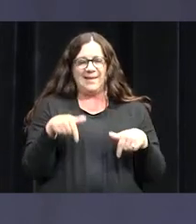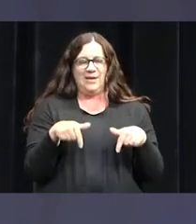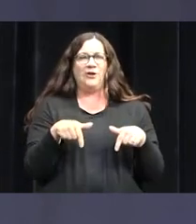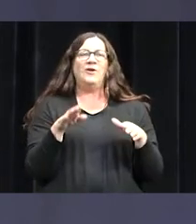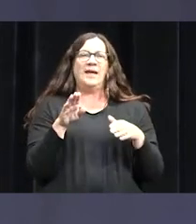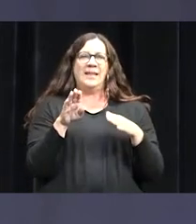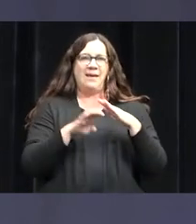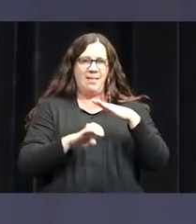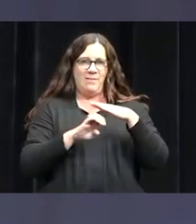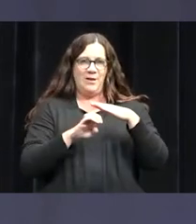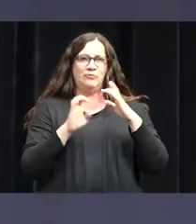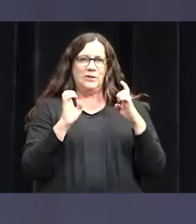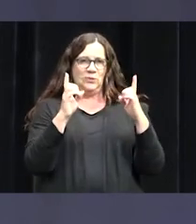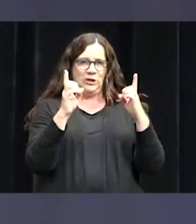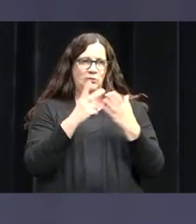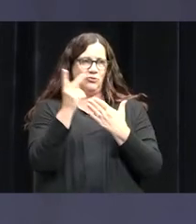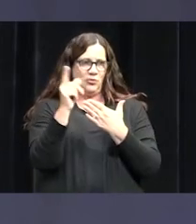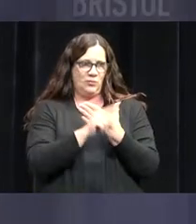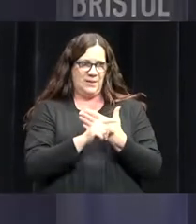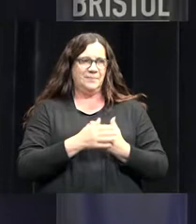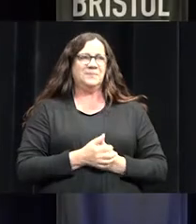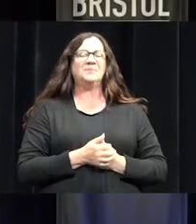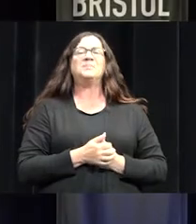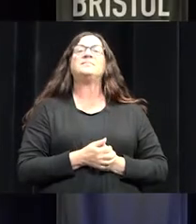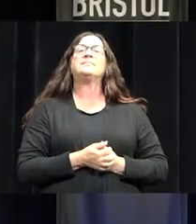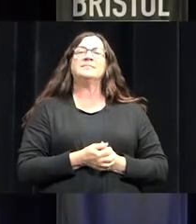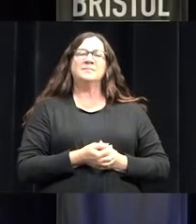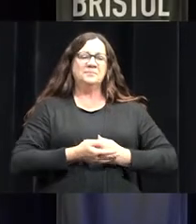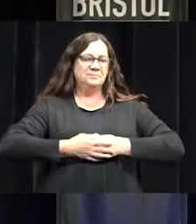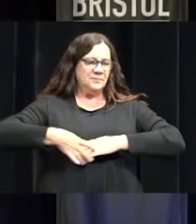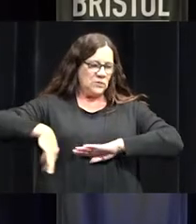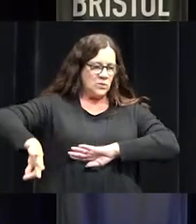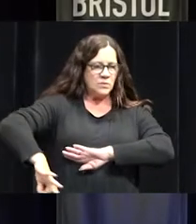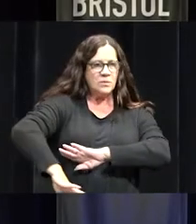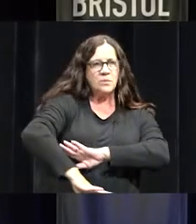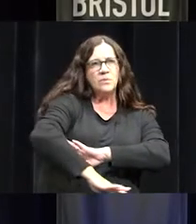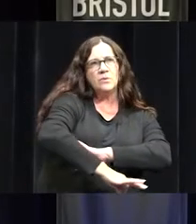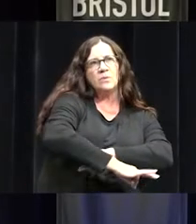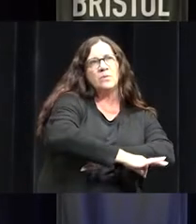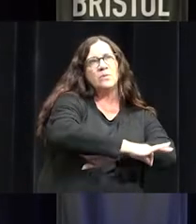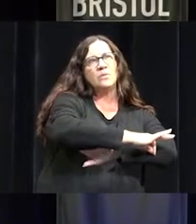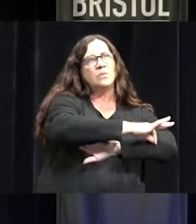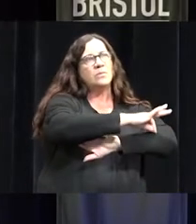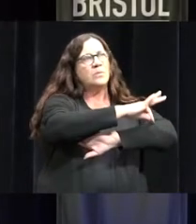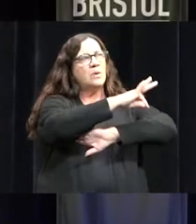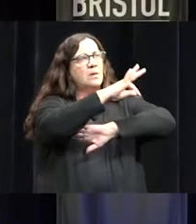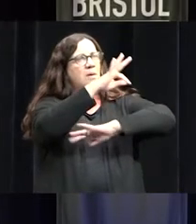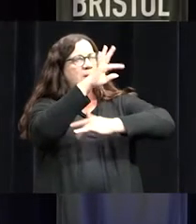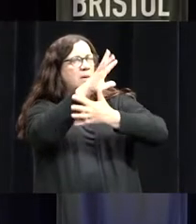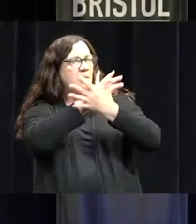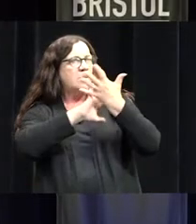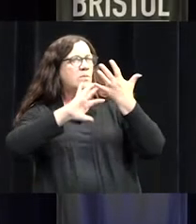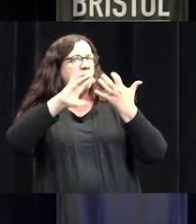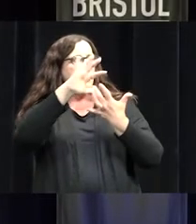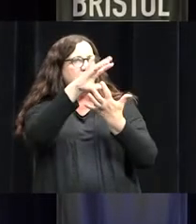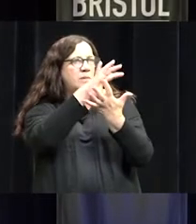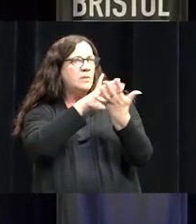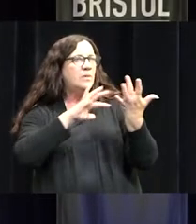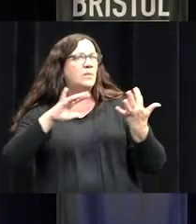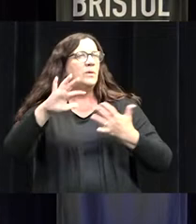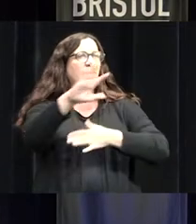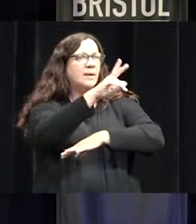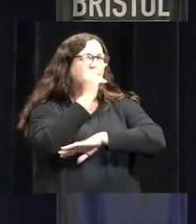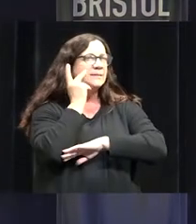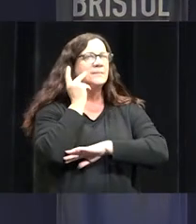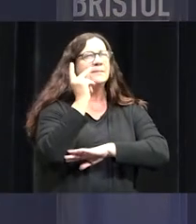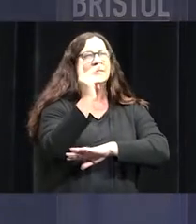education program oh say can you see